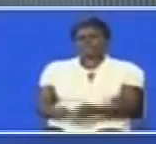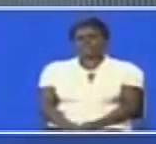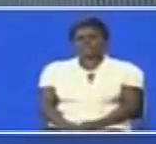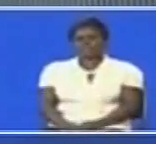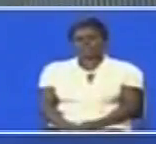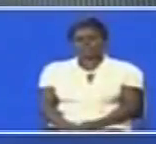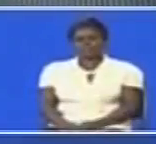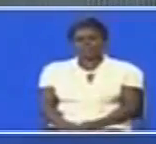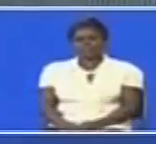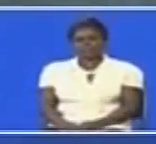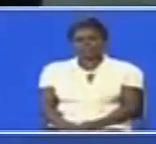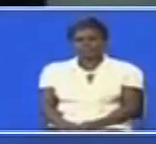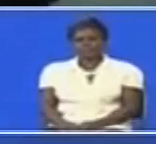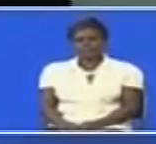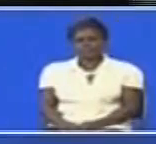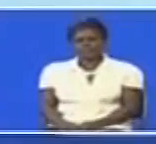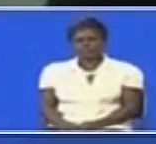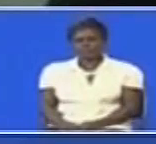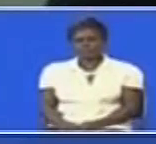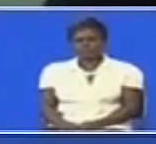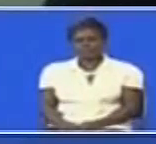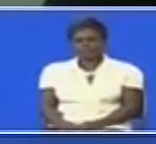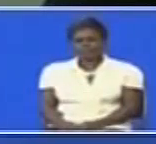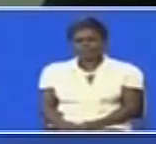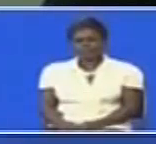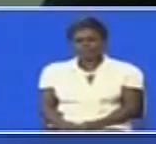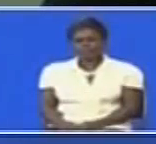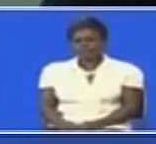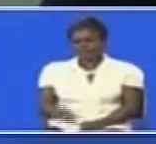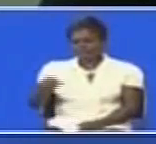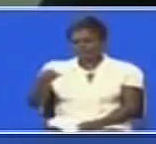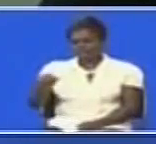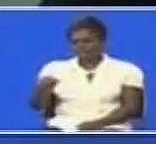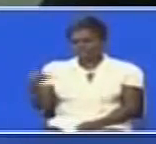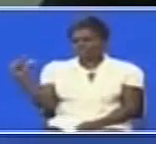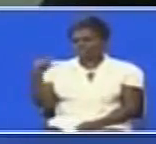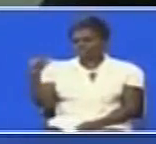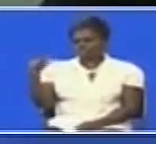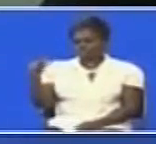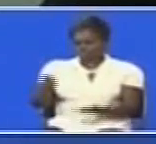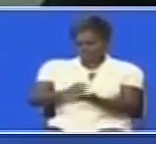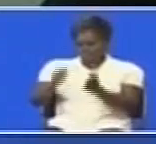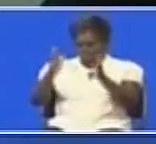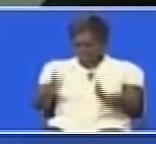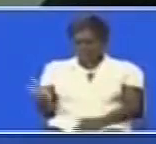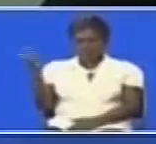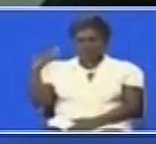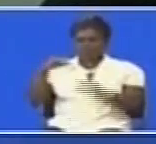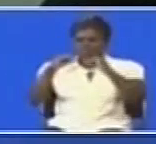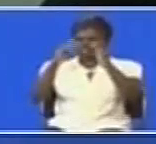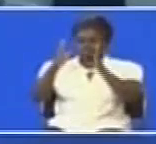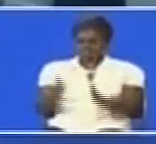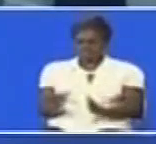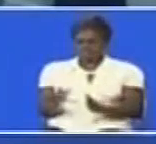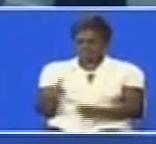can see you're not concentrating. Nancy Mbugwa, a geography author and a former teacher at Alliance Boys and